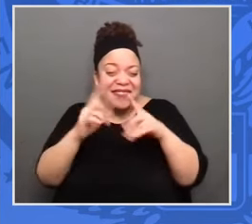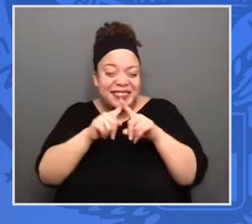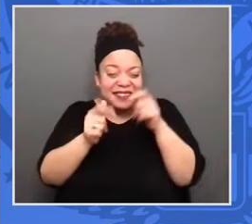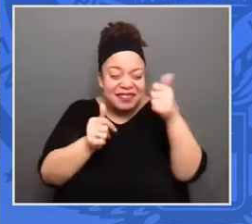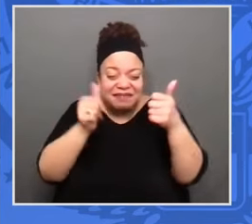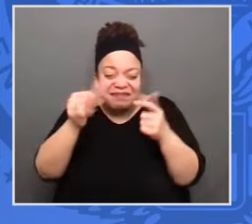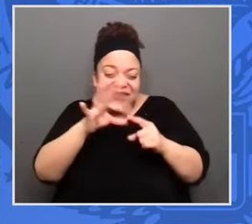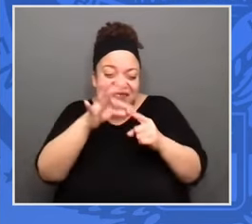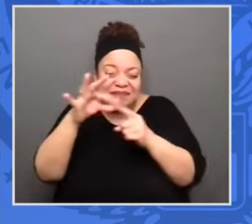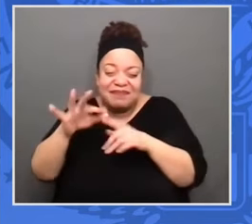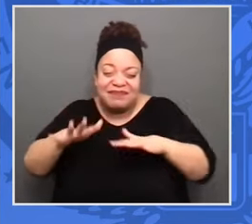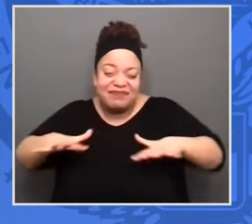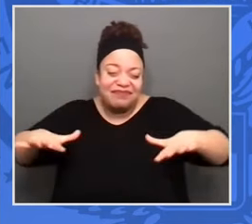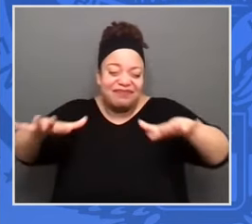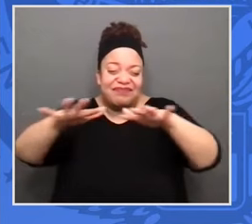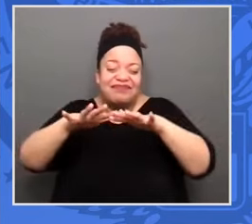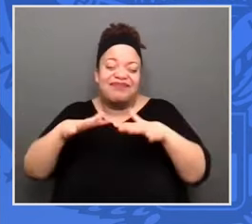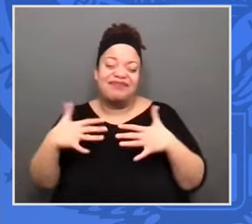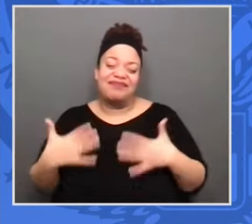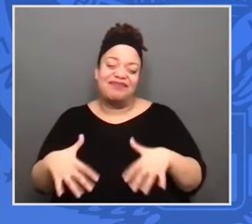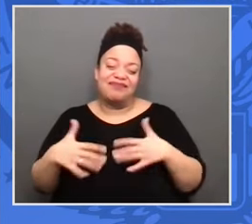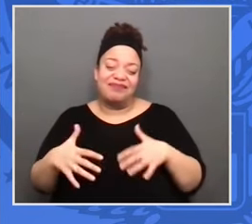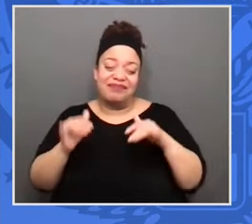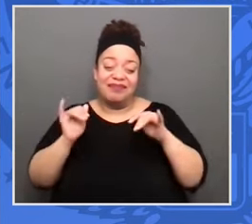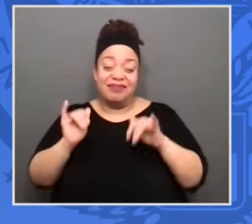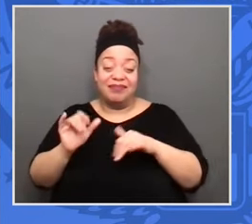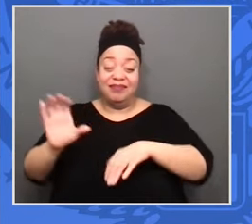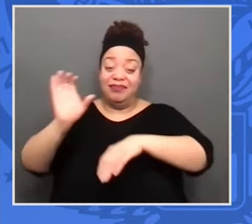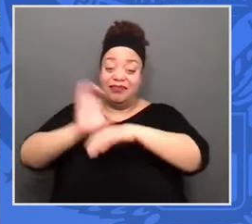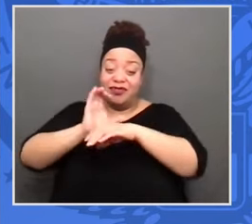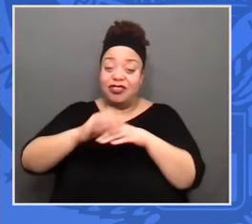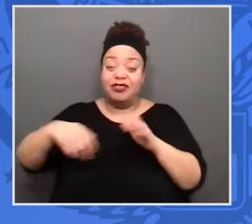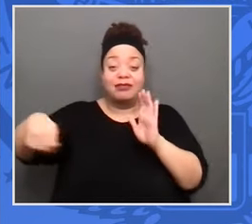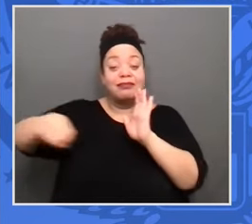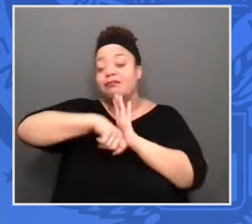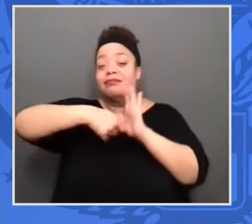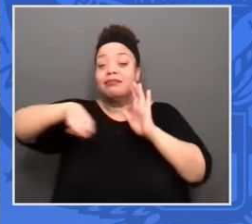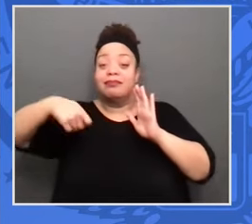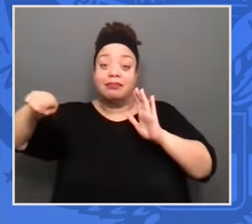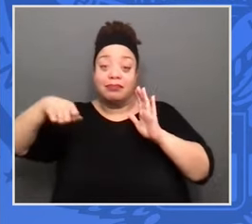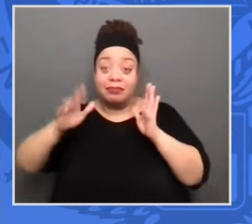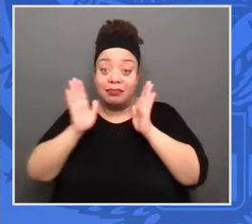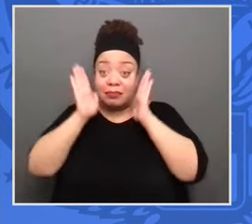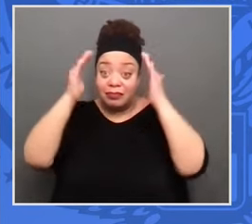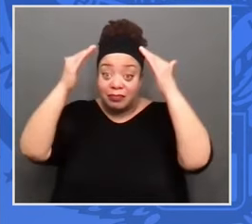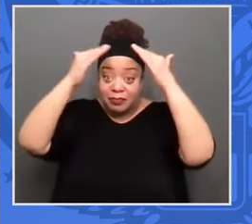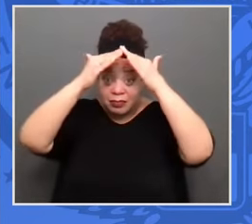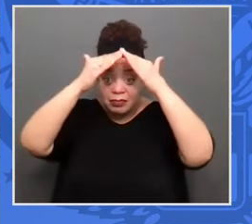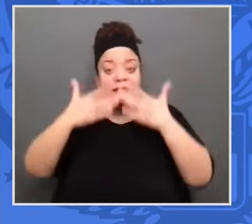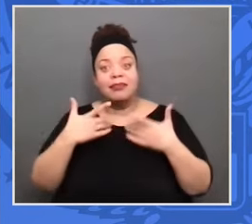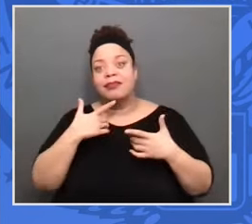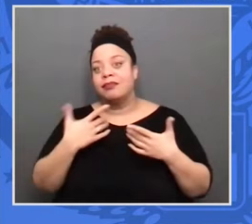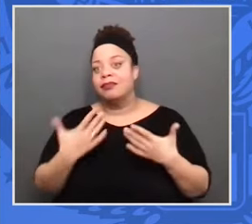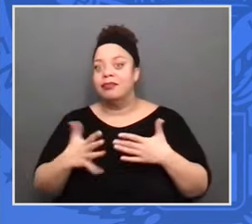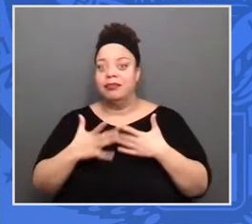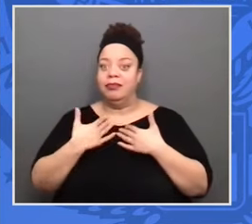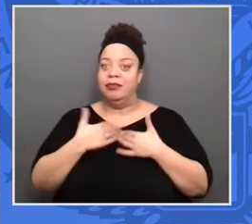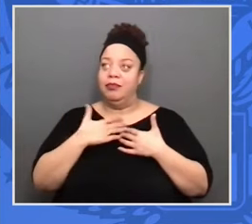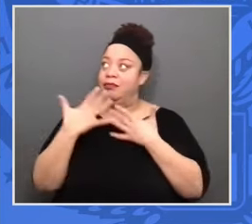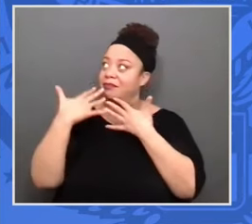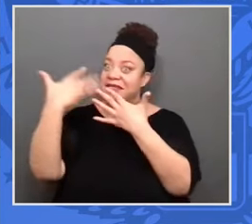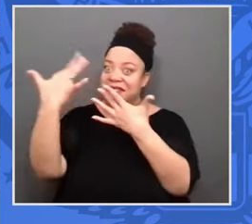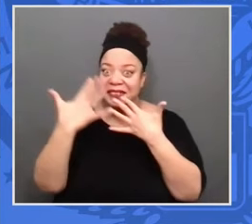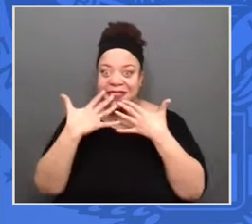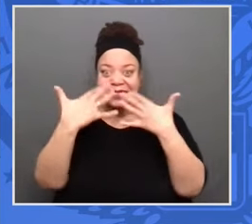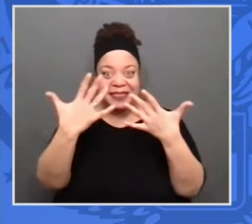Gregory offered a blessing. And 400 glowing lights surrounding the Lincoln Memorial Reflecting Pool sparked a nationwide